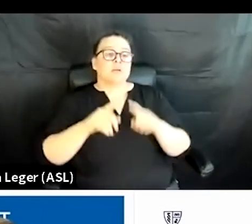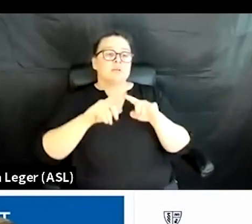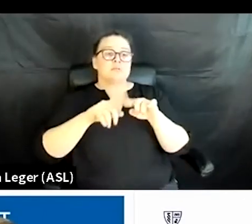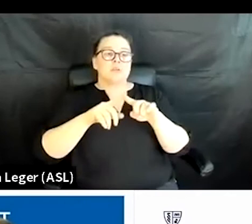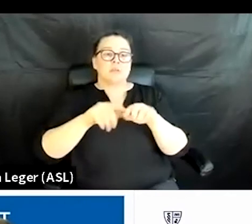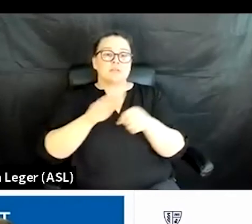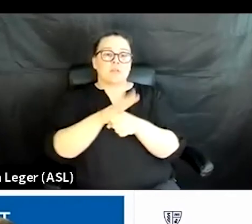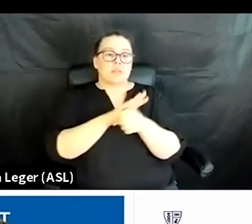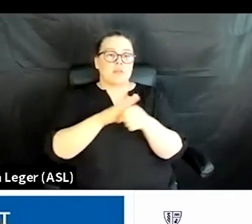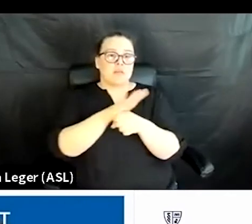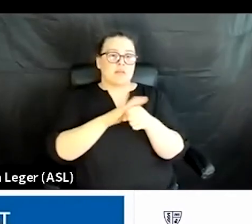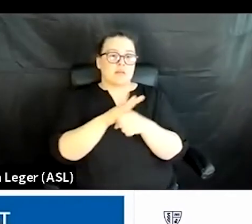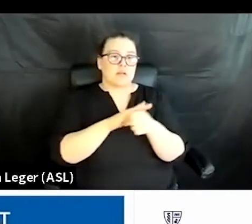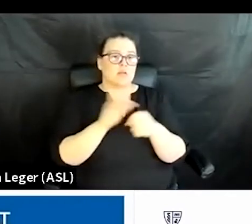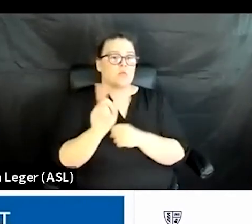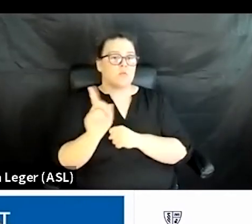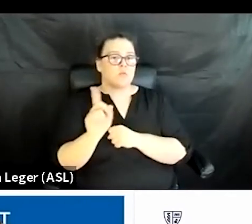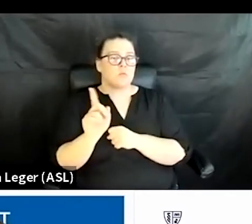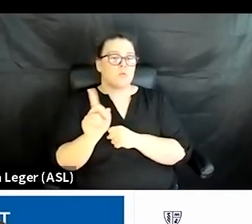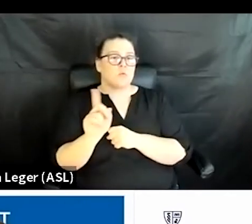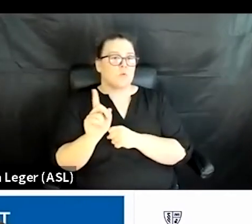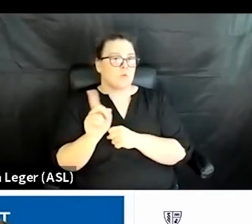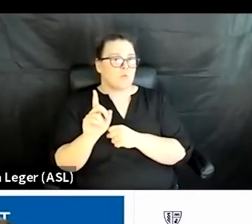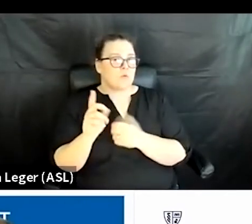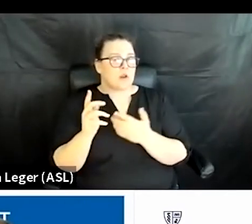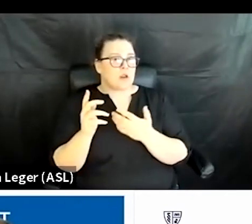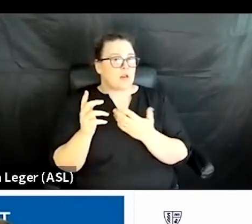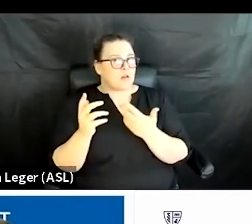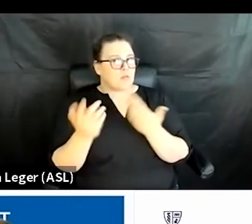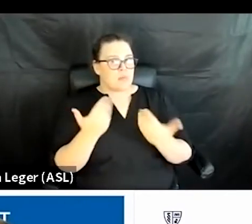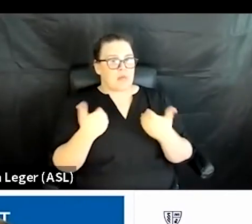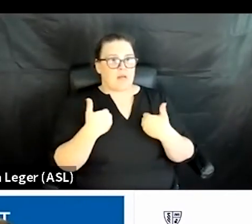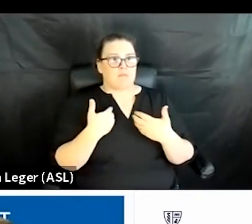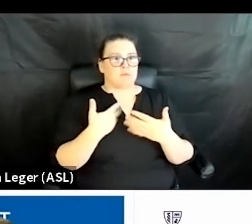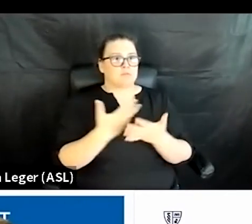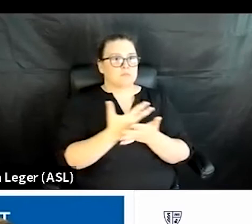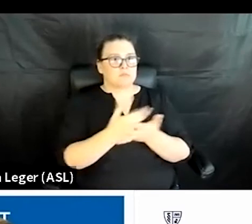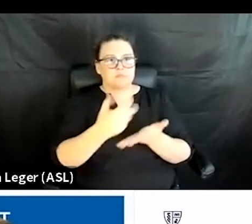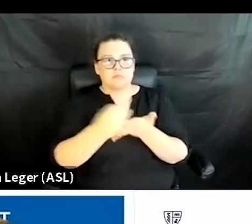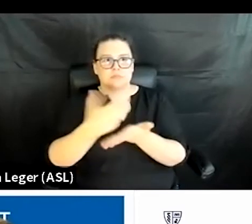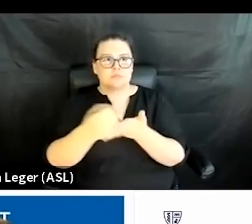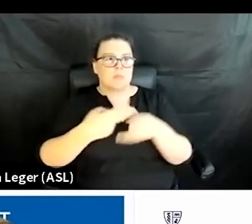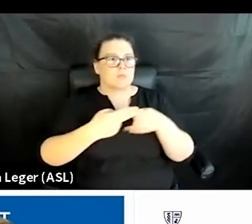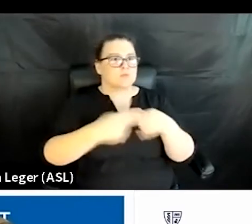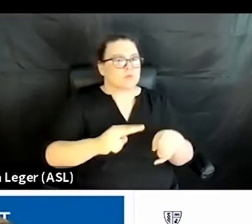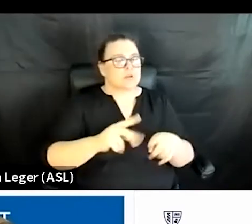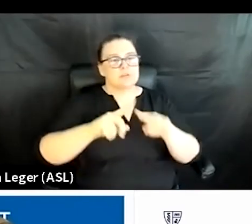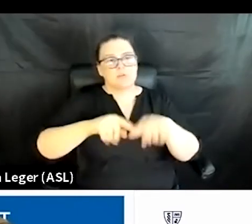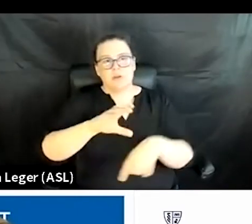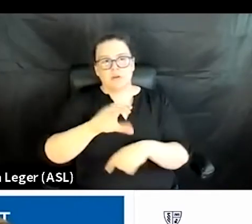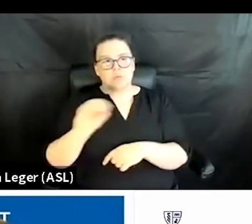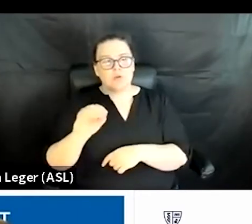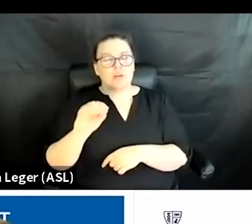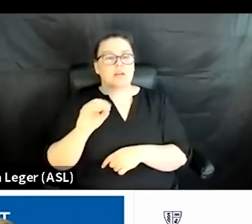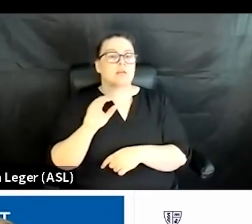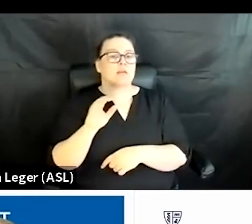area where there may be shortages, or it depends on the community. And again, as Clivia said, it depends on if you're